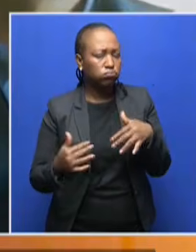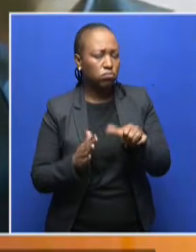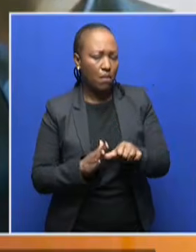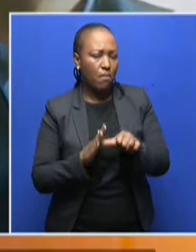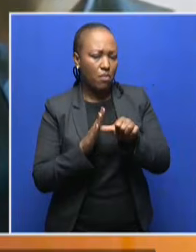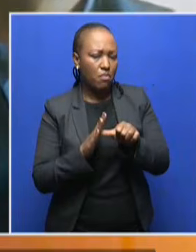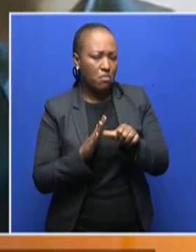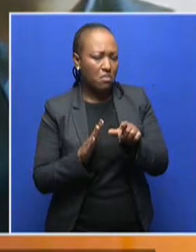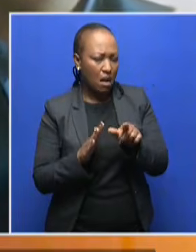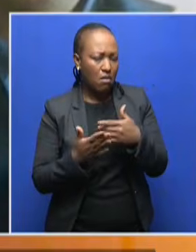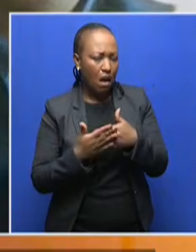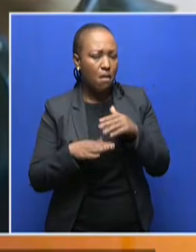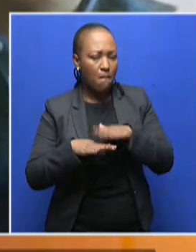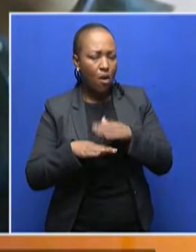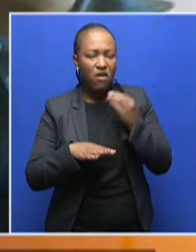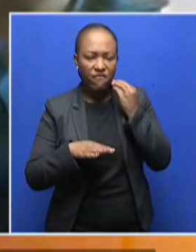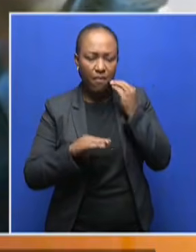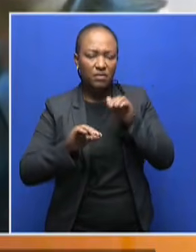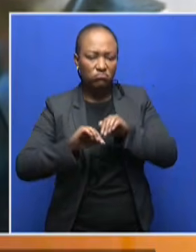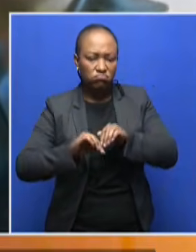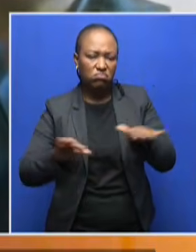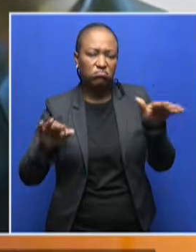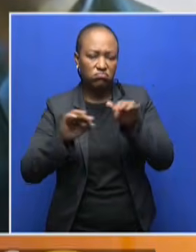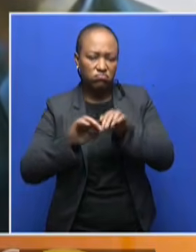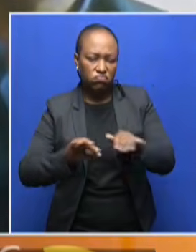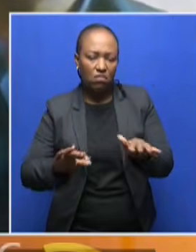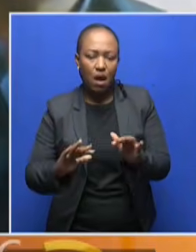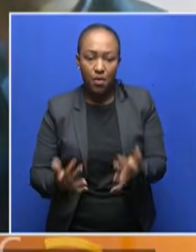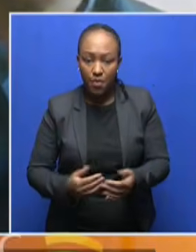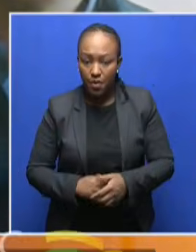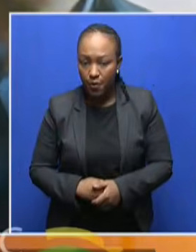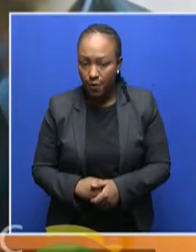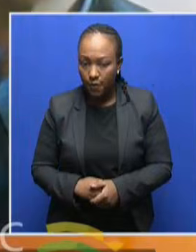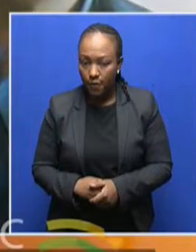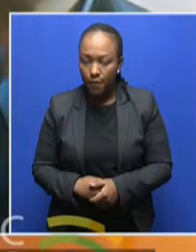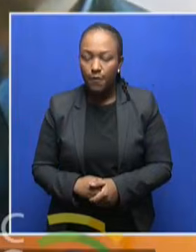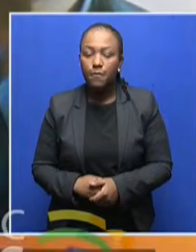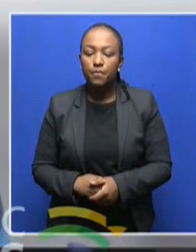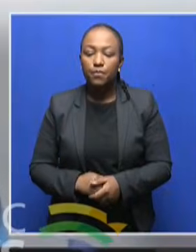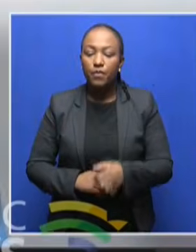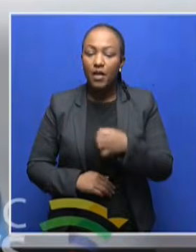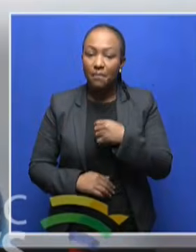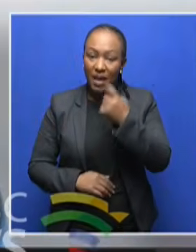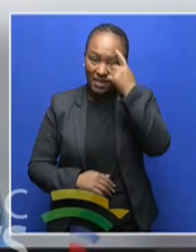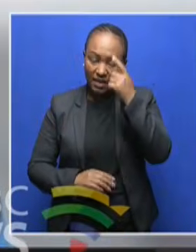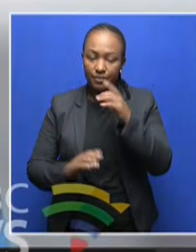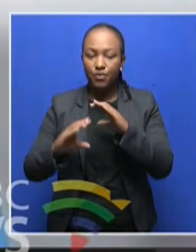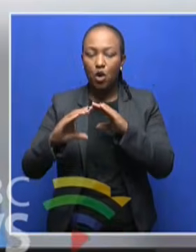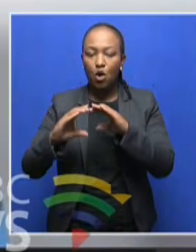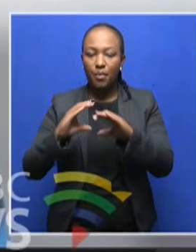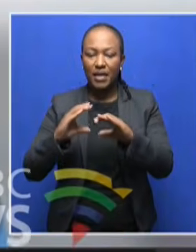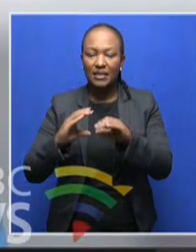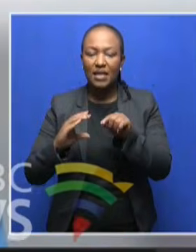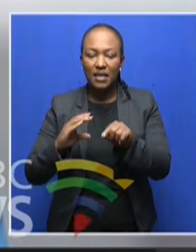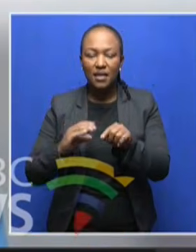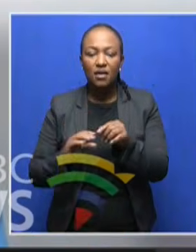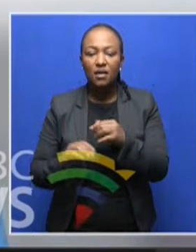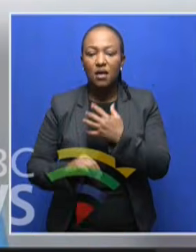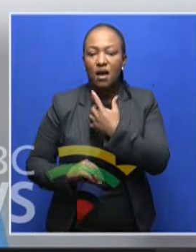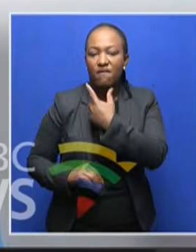important? Yeah, so I think a lot needs to be done in terms of communication about the importance of vaccines. Like I